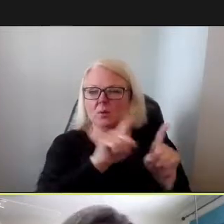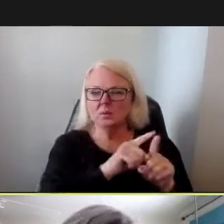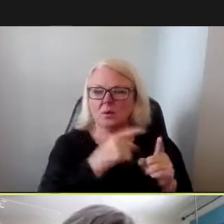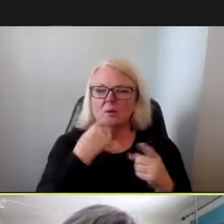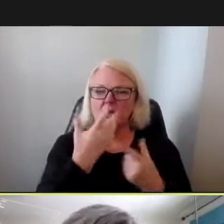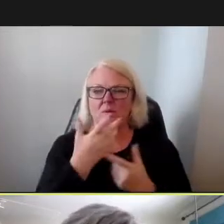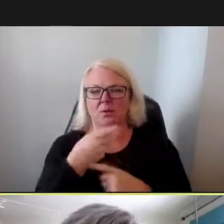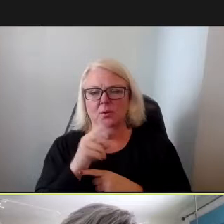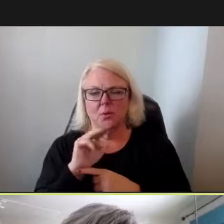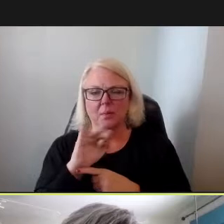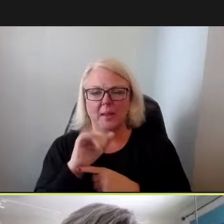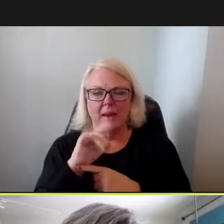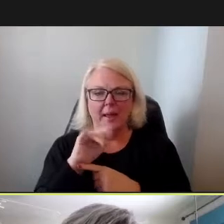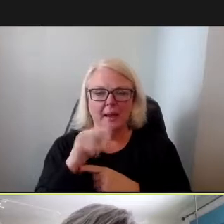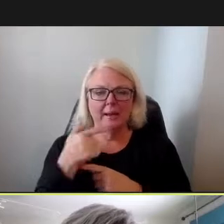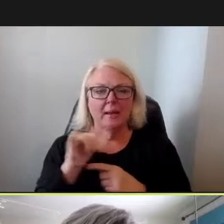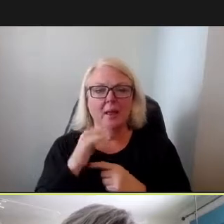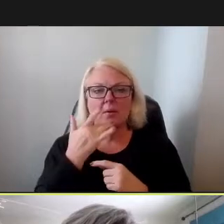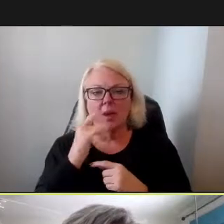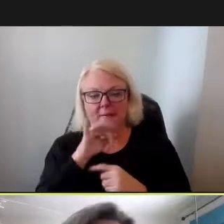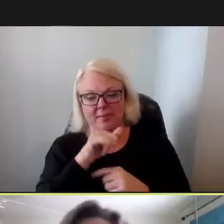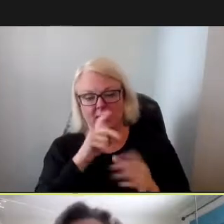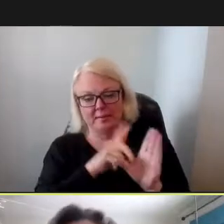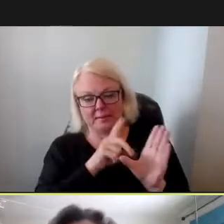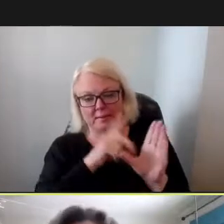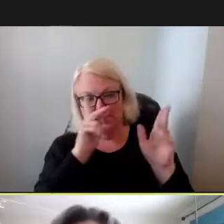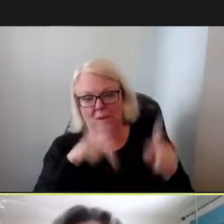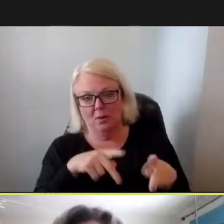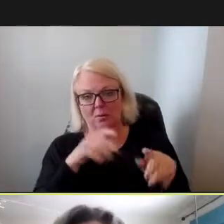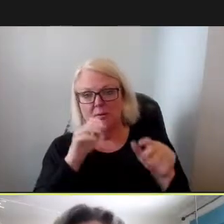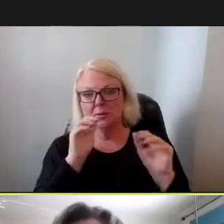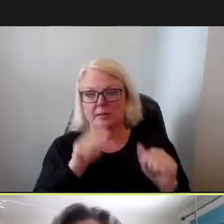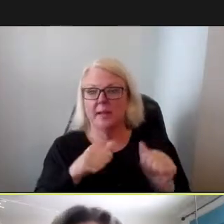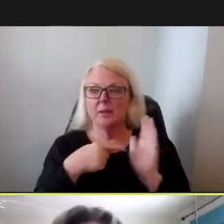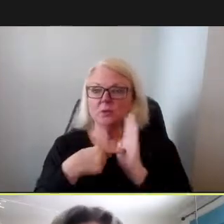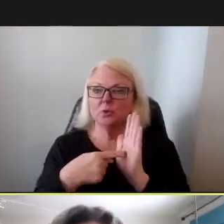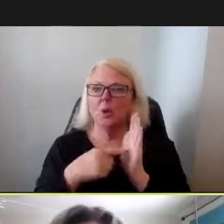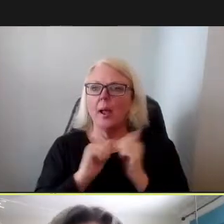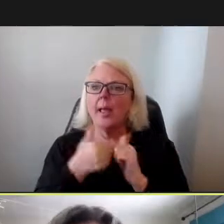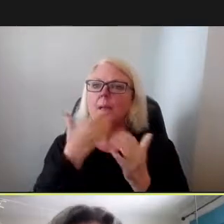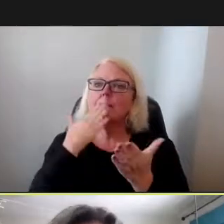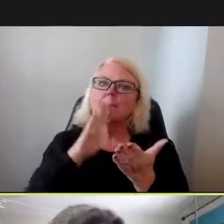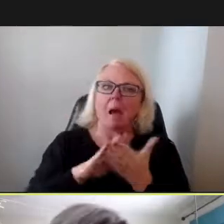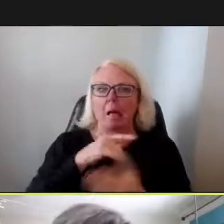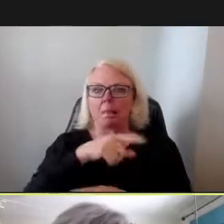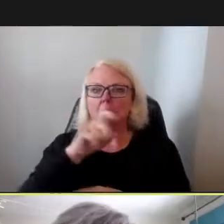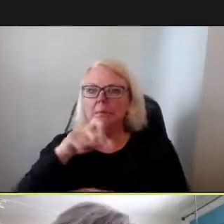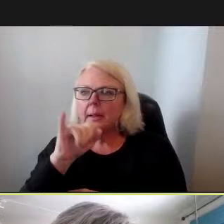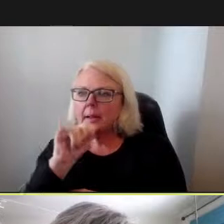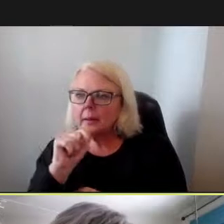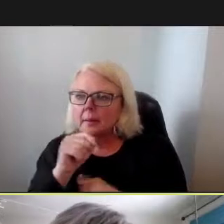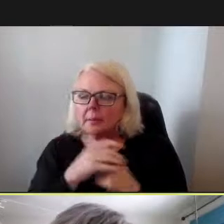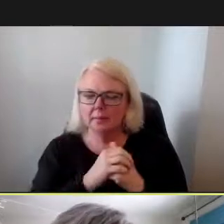humiliating metrics, such as whether the disabled person can demonstrate how badly they need the thing.